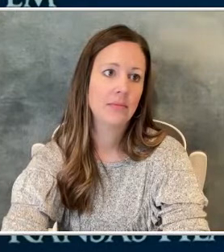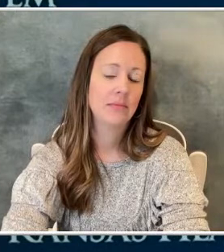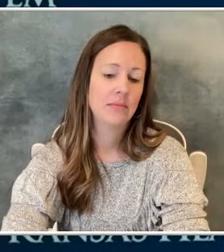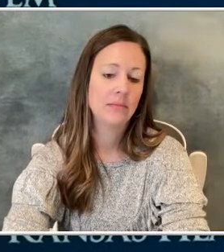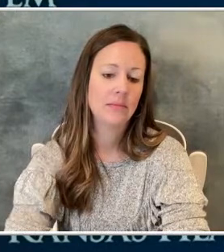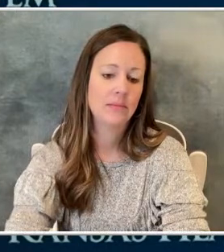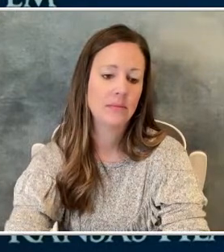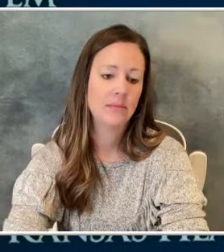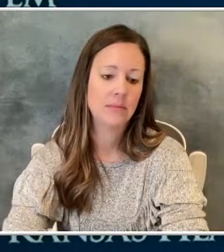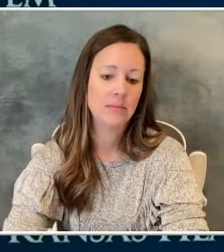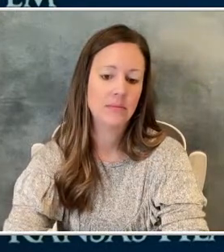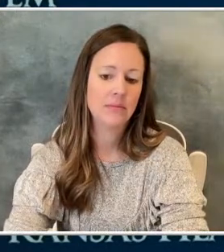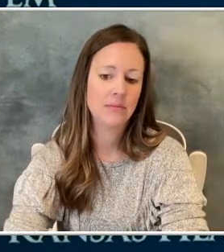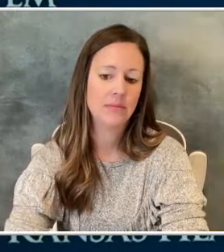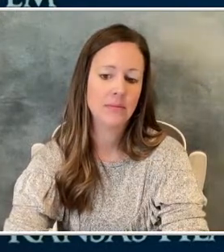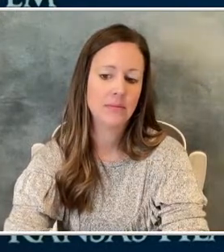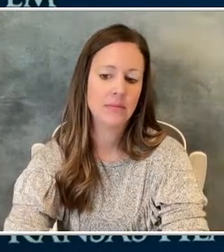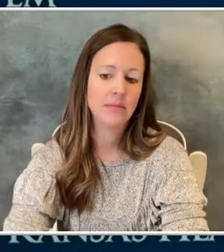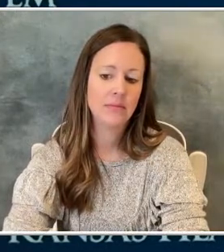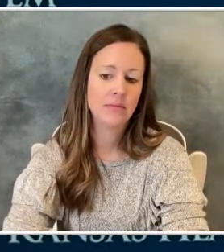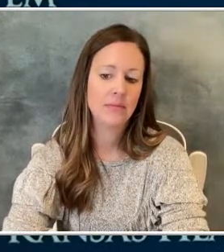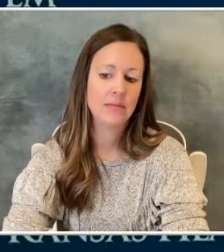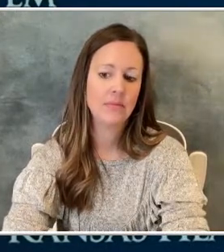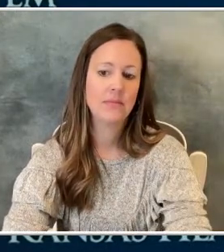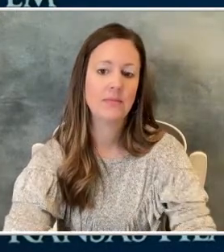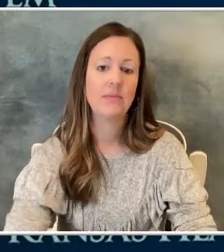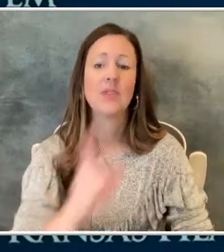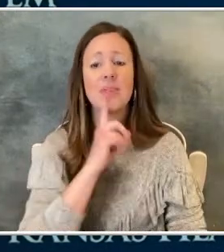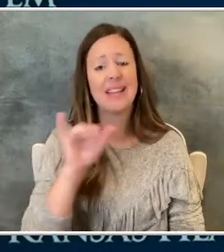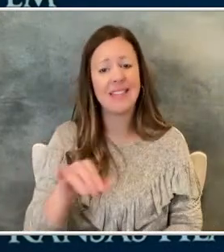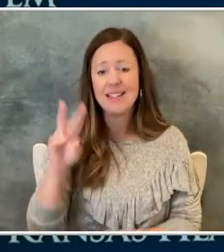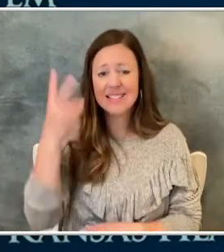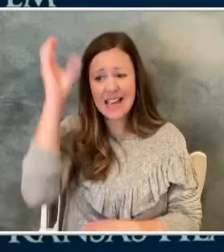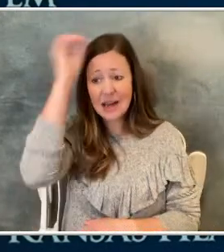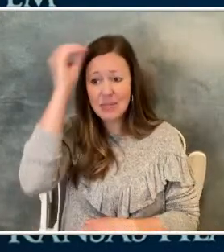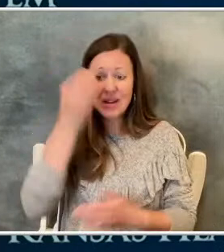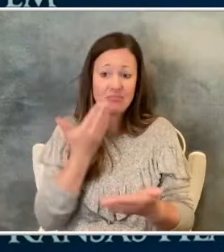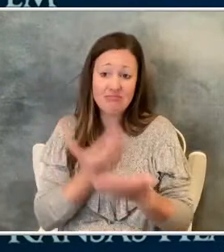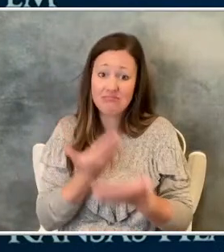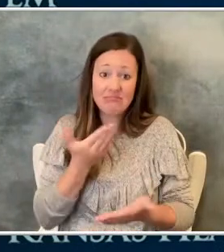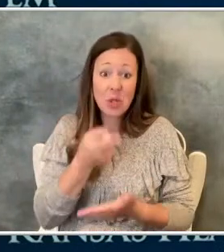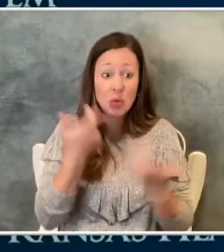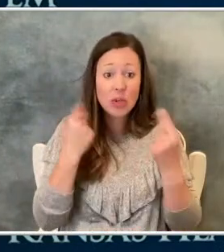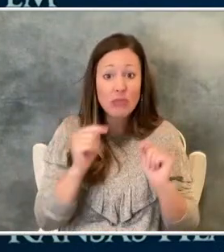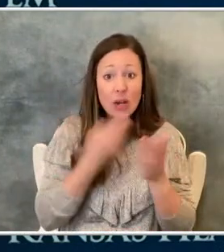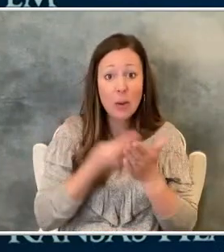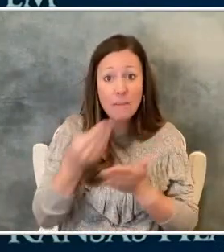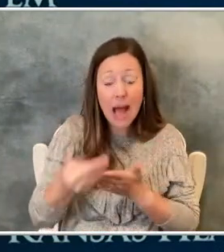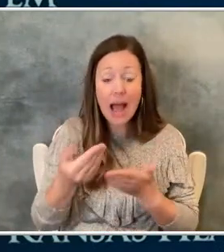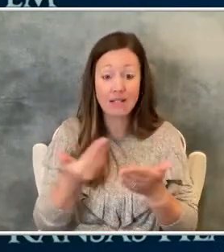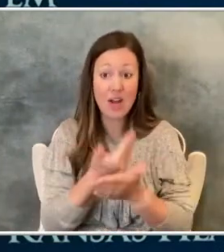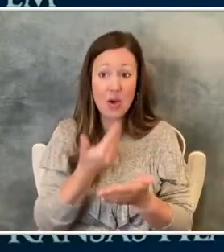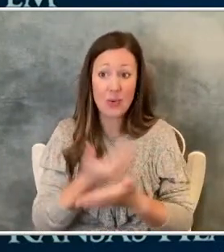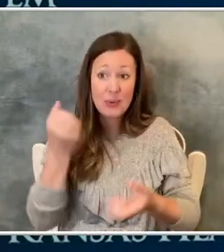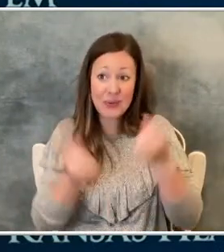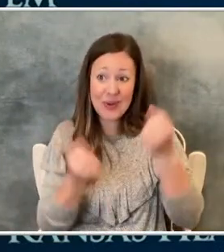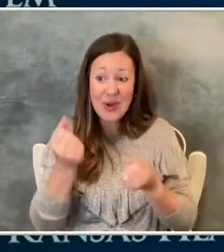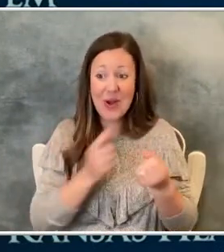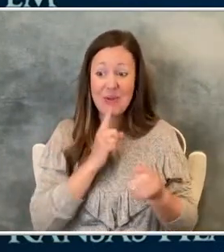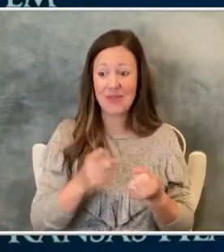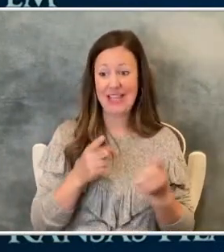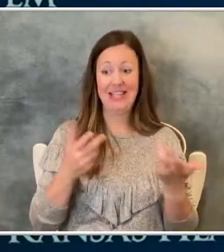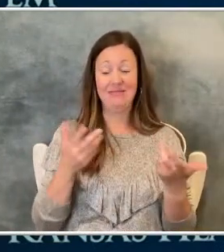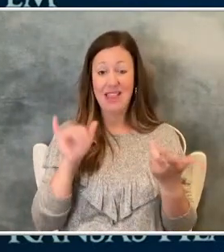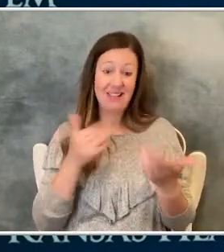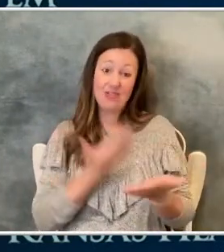It's like you're trying to buy a new car. You go to maybe more than one car dealer. But when it comes to this, it's even more higher